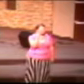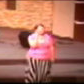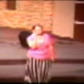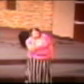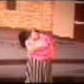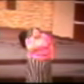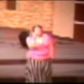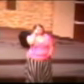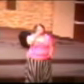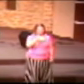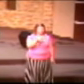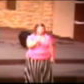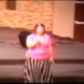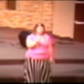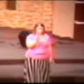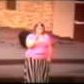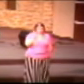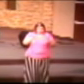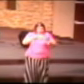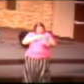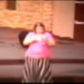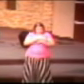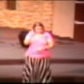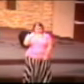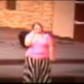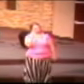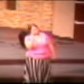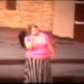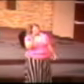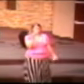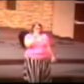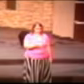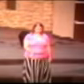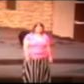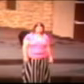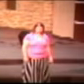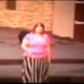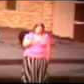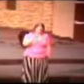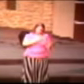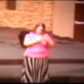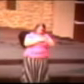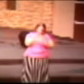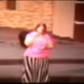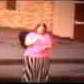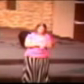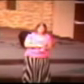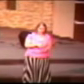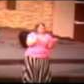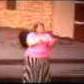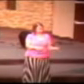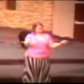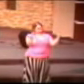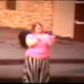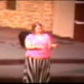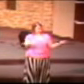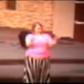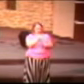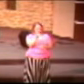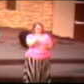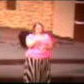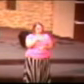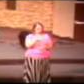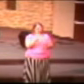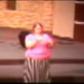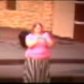this man? Is anyone going to change? It's the same question that we ask in the